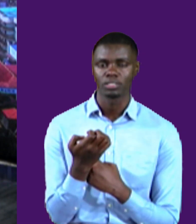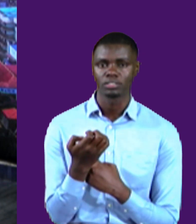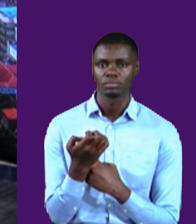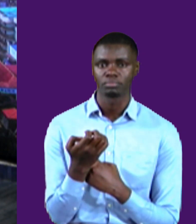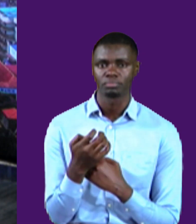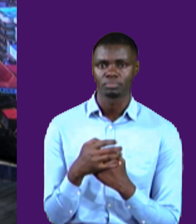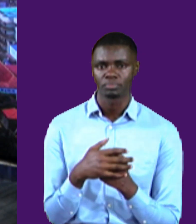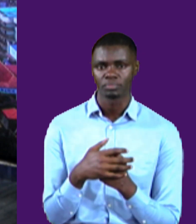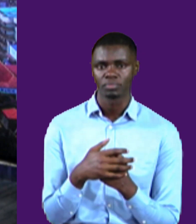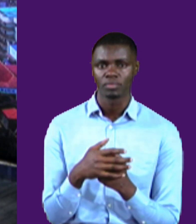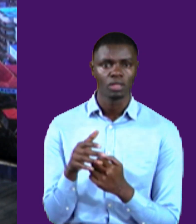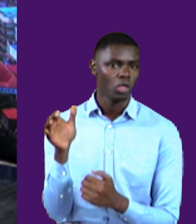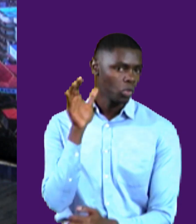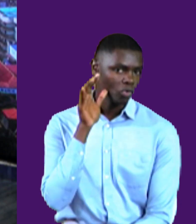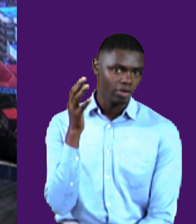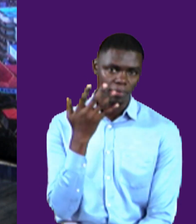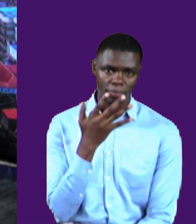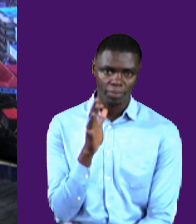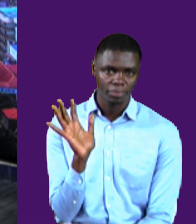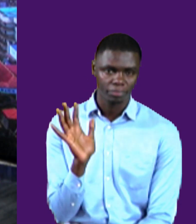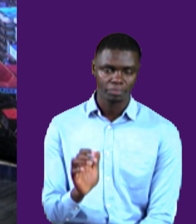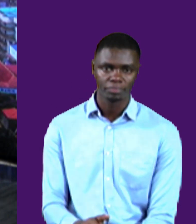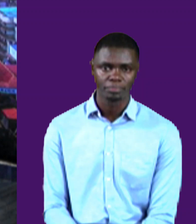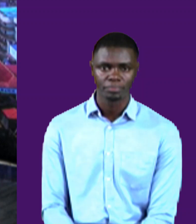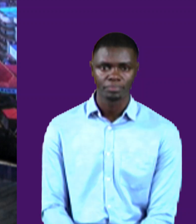because as you heard,